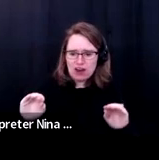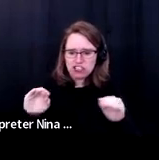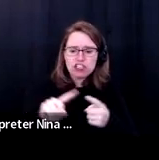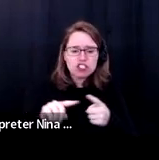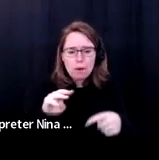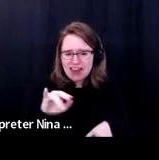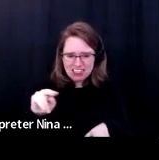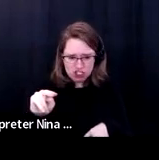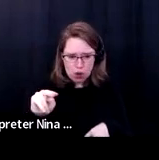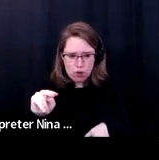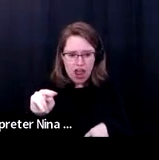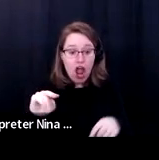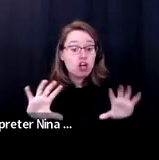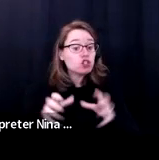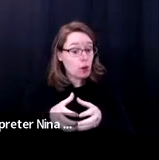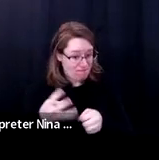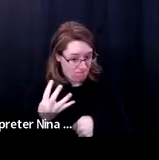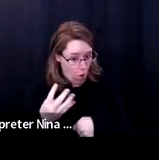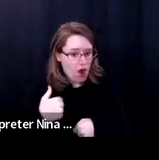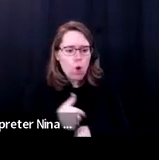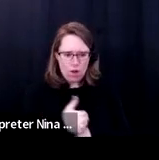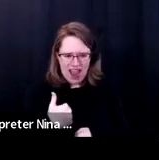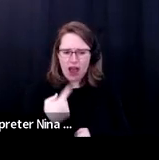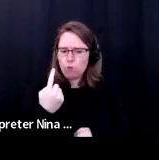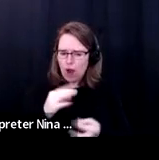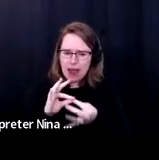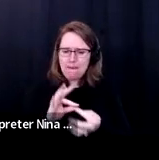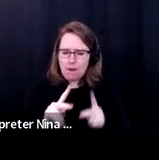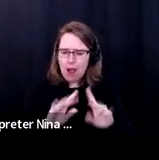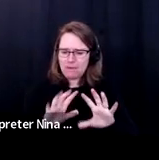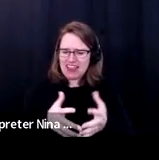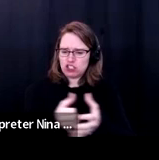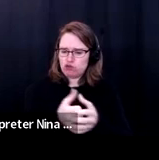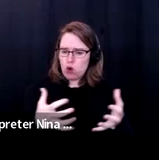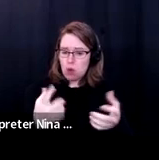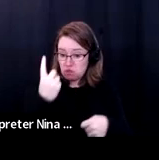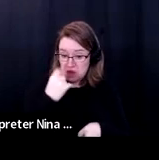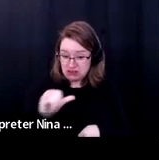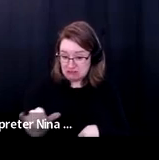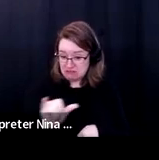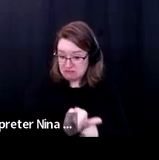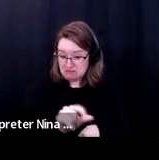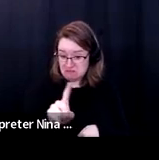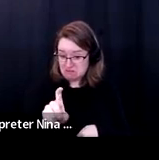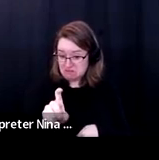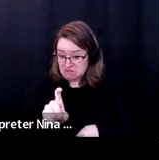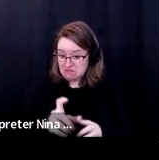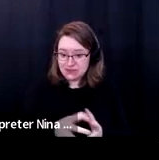I know in group 4, we had one about population growth. And so I'm just wondering if anybody sees,